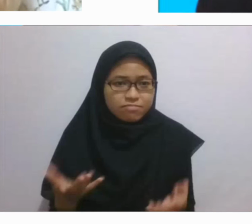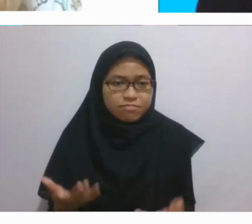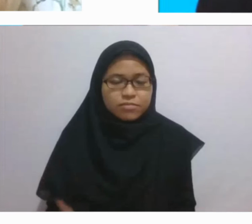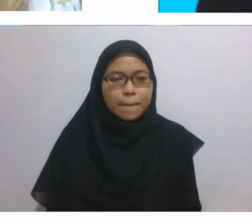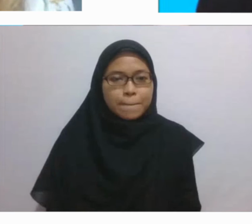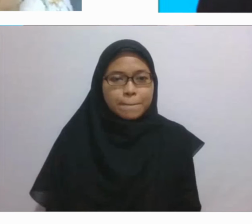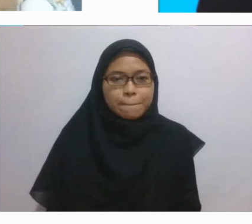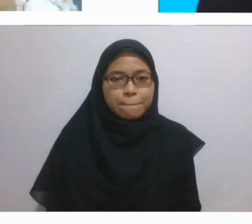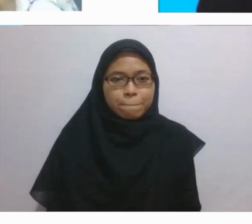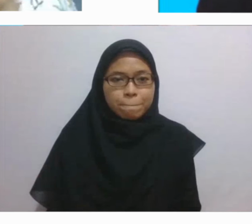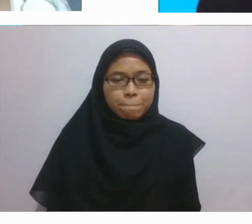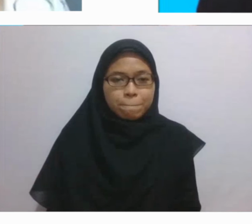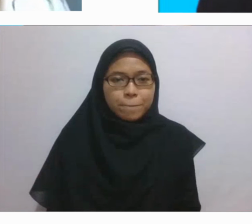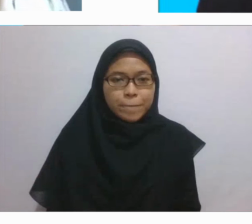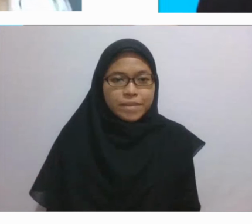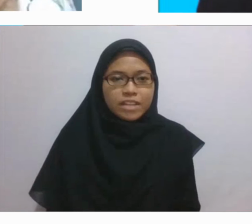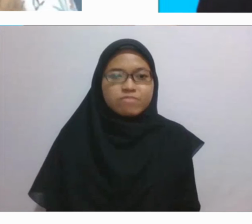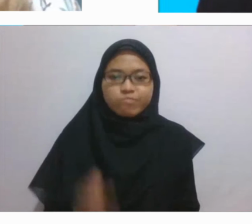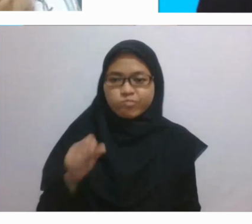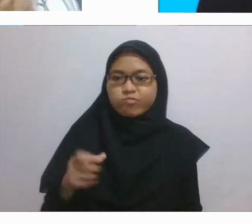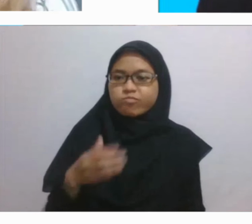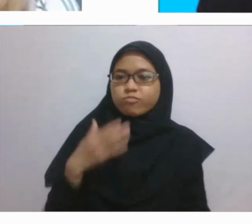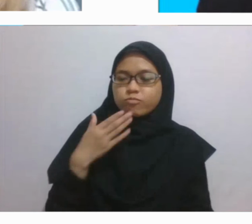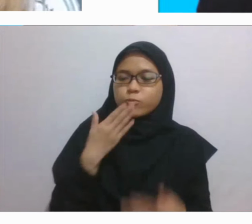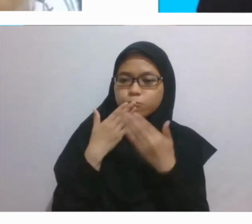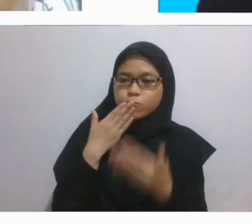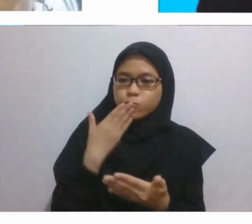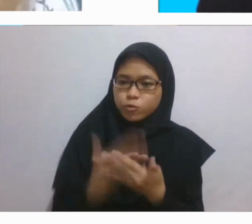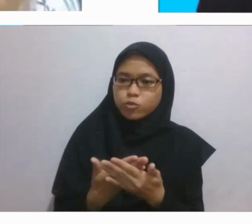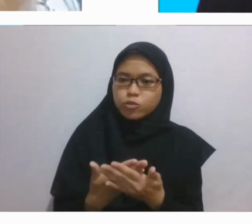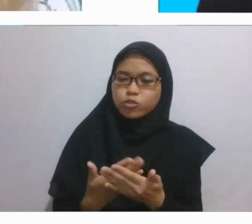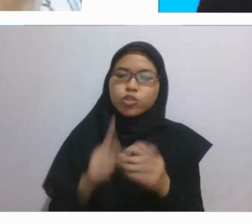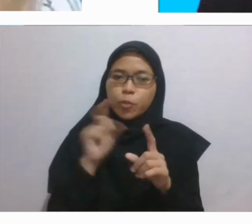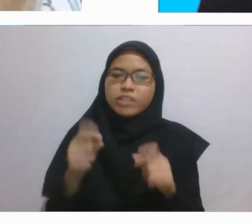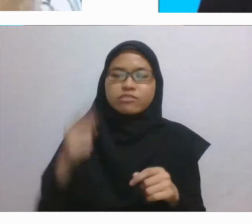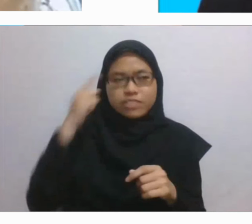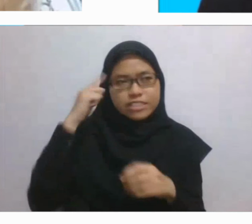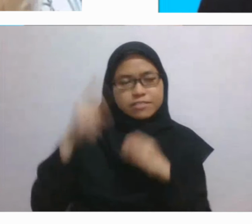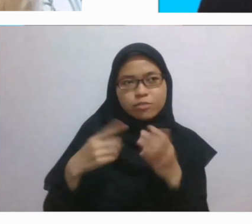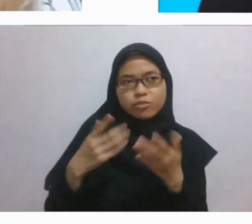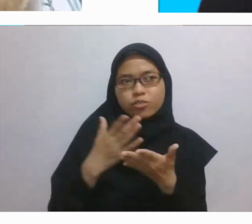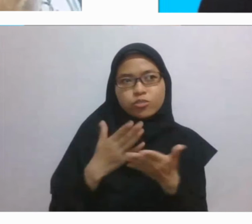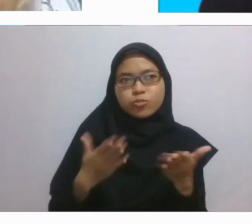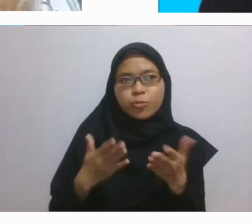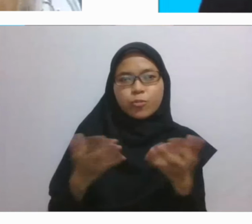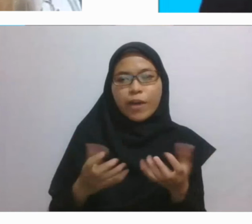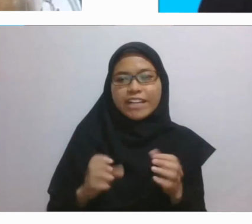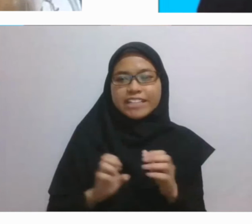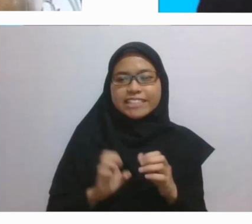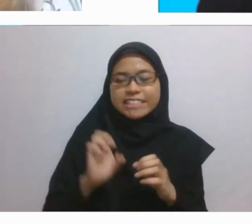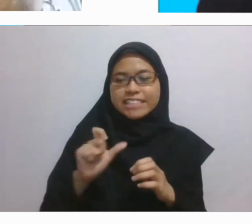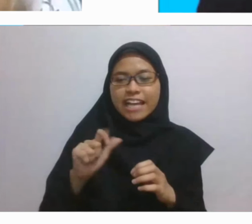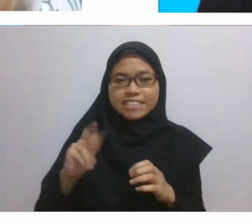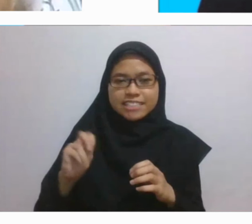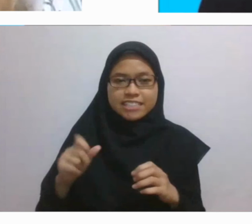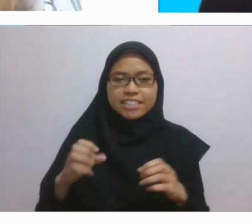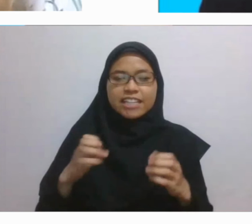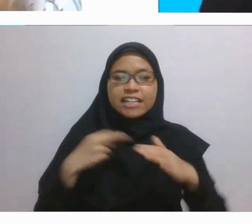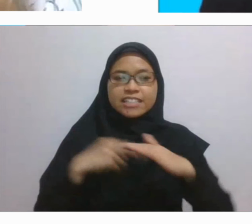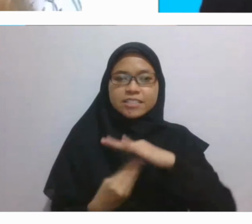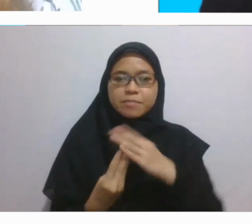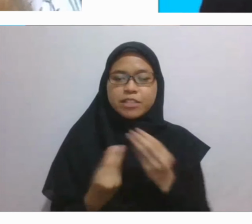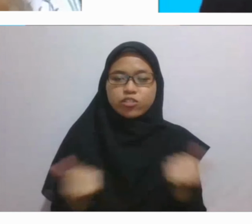Certainly, I think that, you know, it is a really good question to think about to what extent are nature-based solutions really delivering on